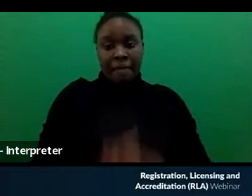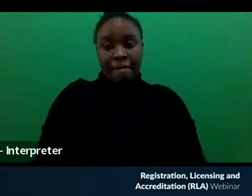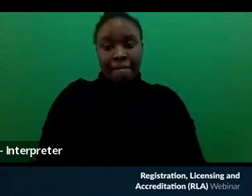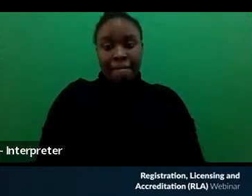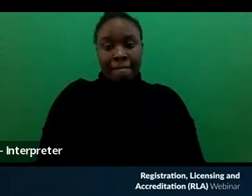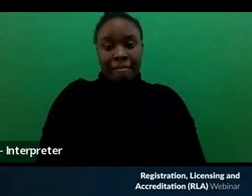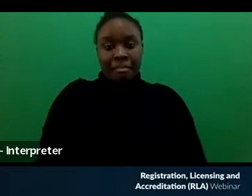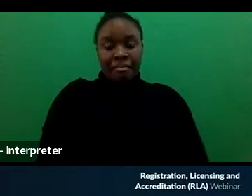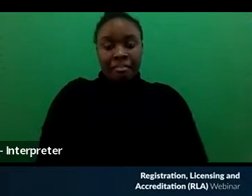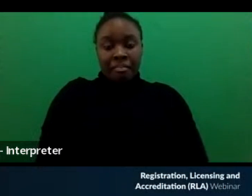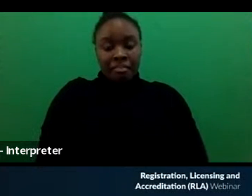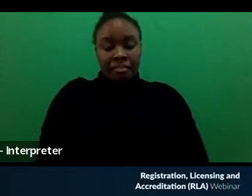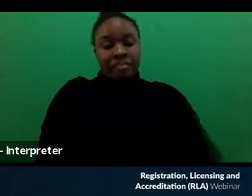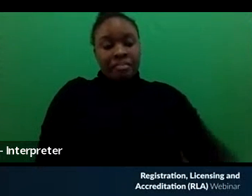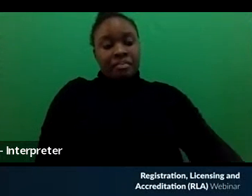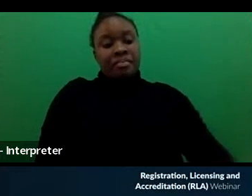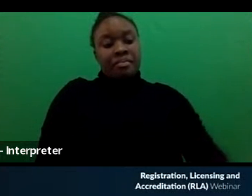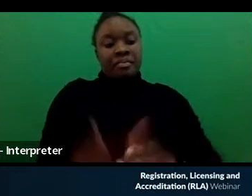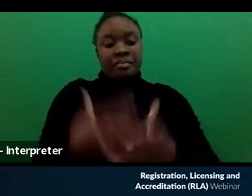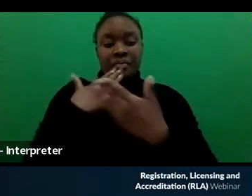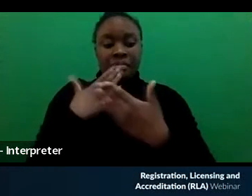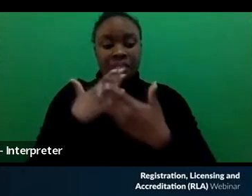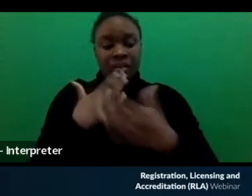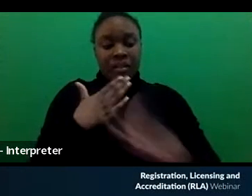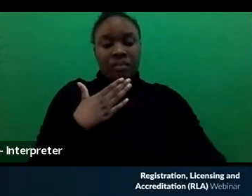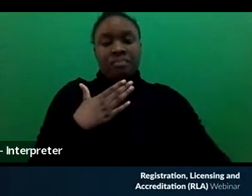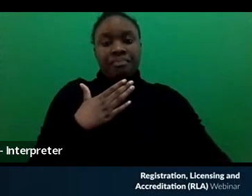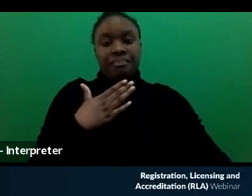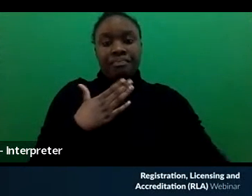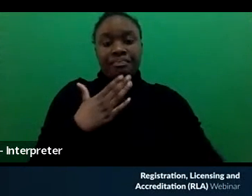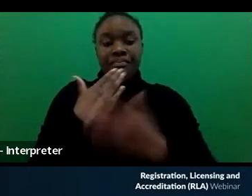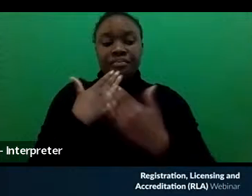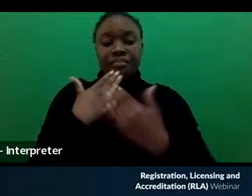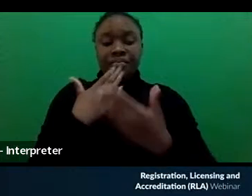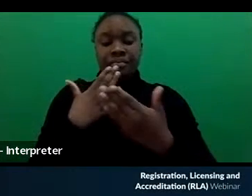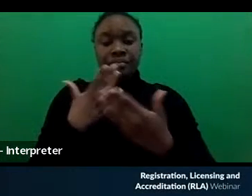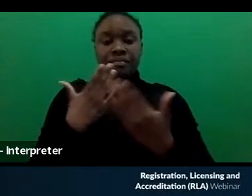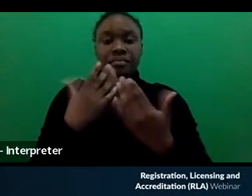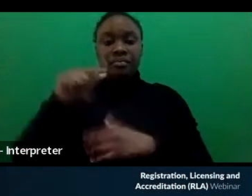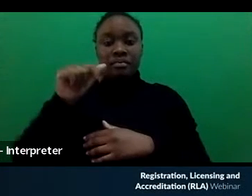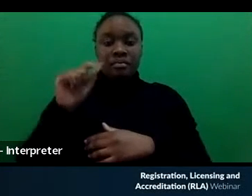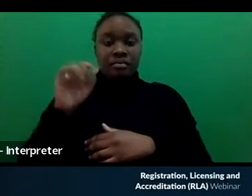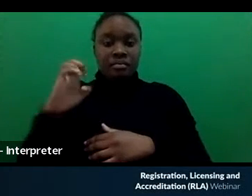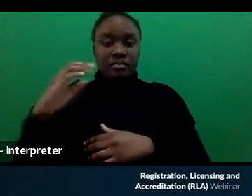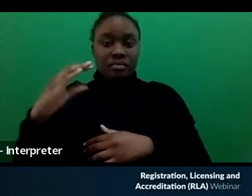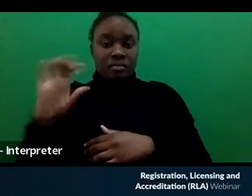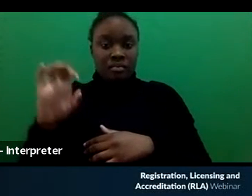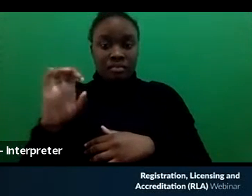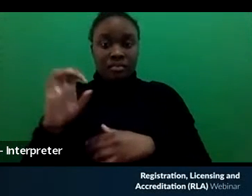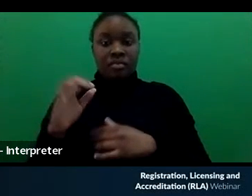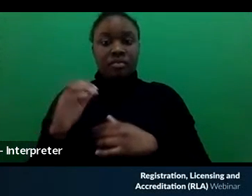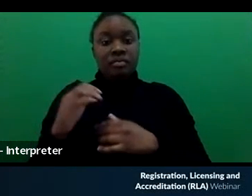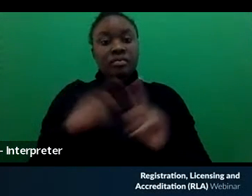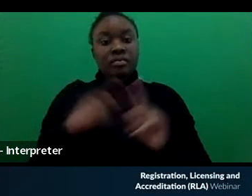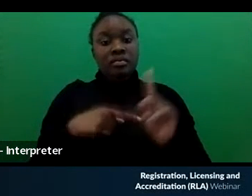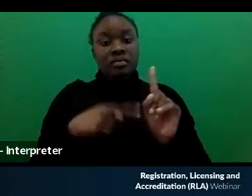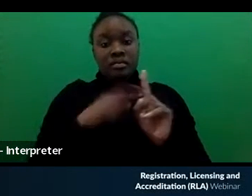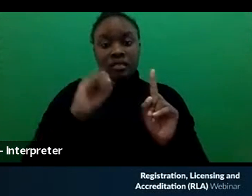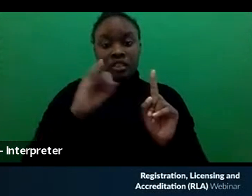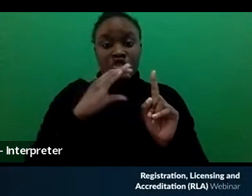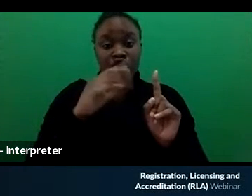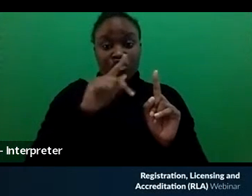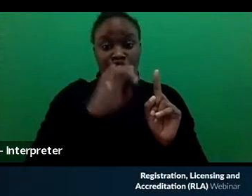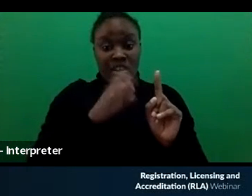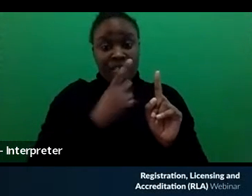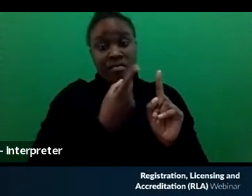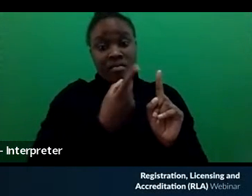Thank you, Patience. There's a question coming from Jackie, one of our traders online currently. Jackie is asking us, can